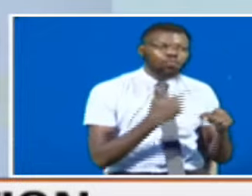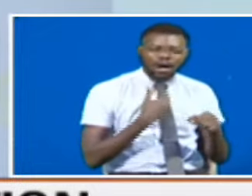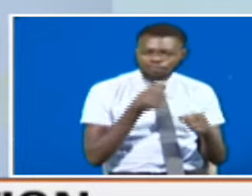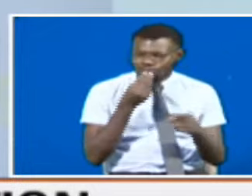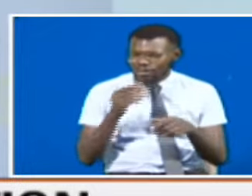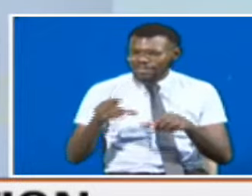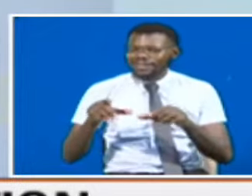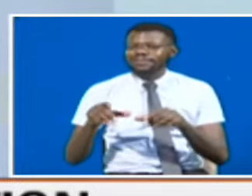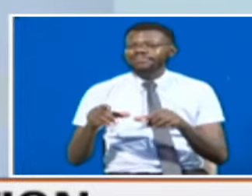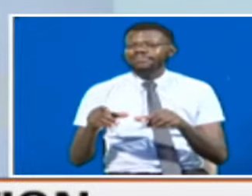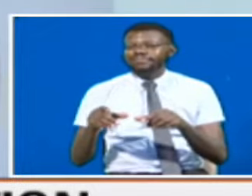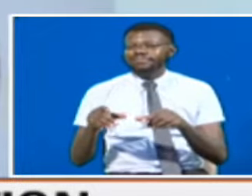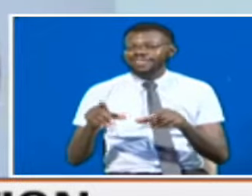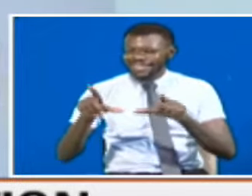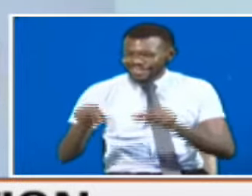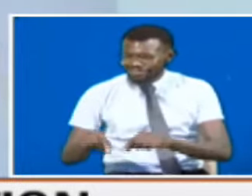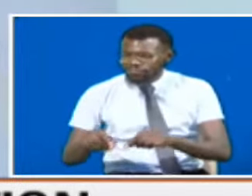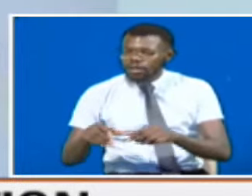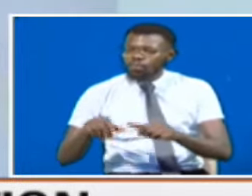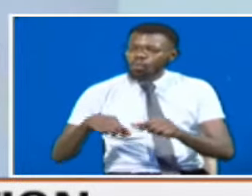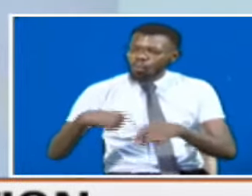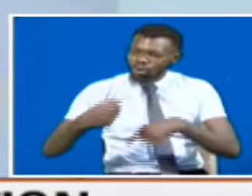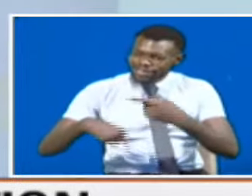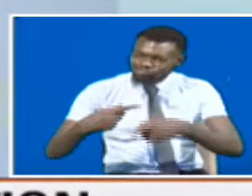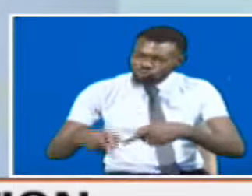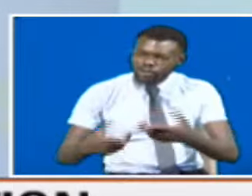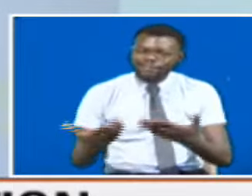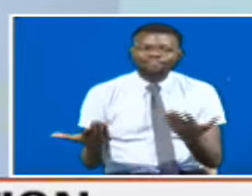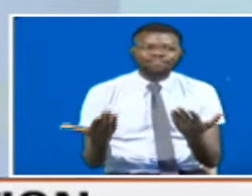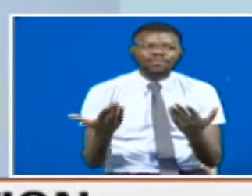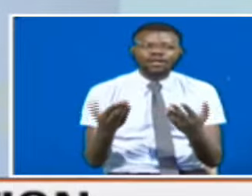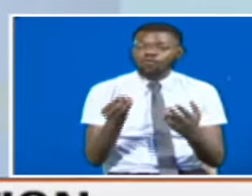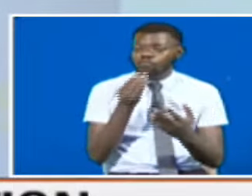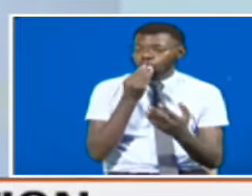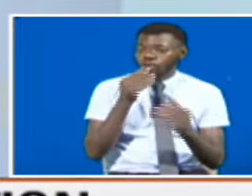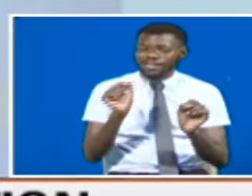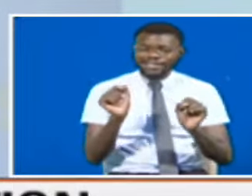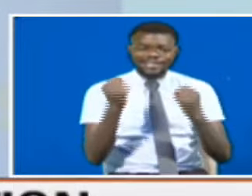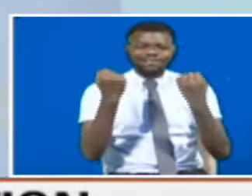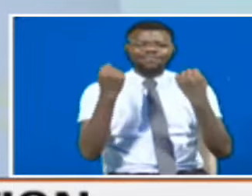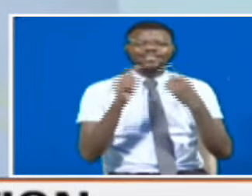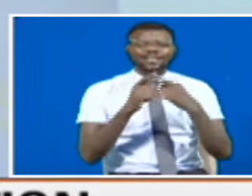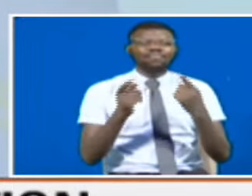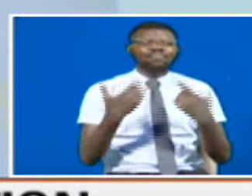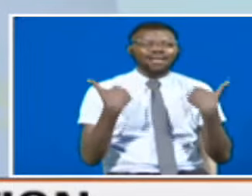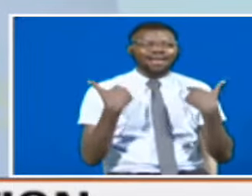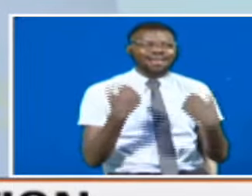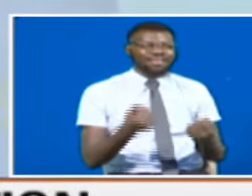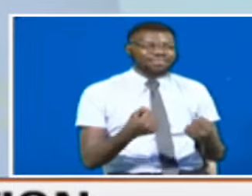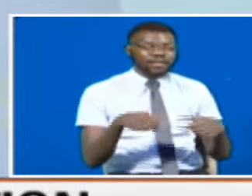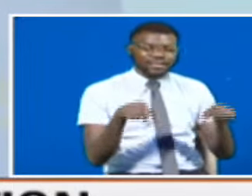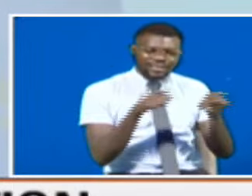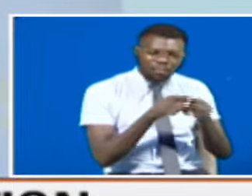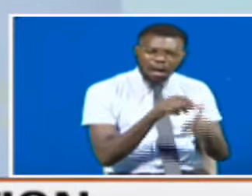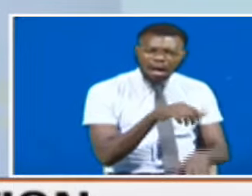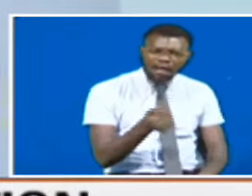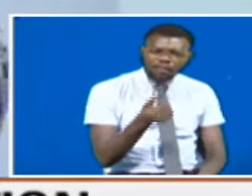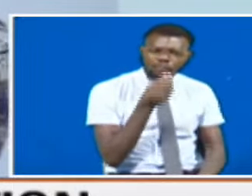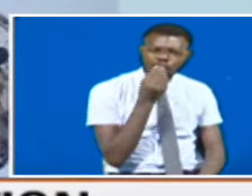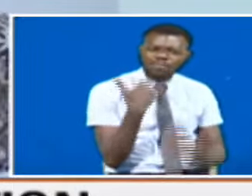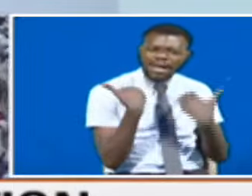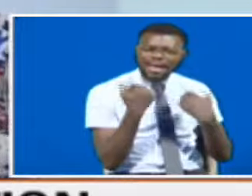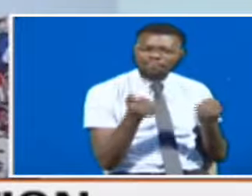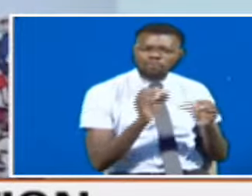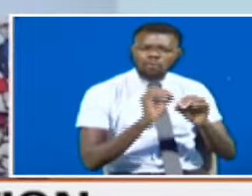desirability, sustainability of safe and nutritious food, and also reduce the consumption of unhealthy and unsafe